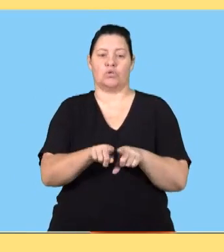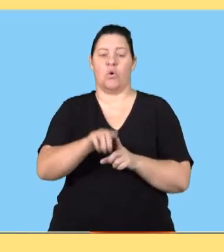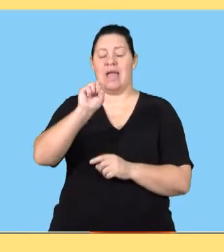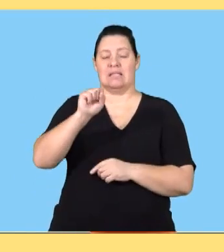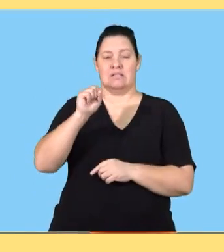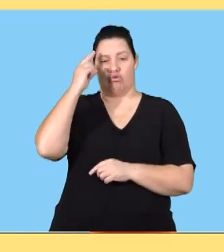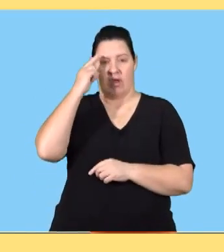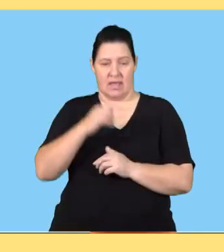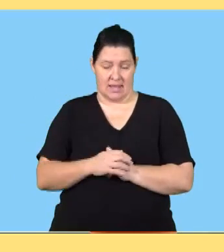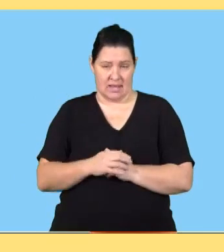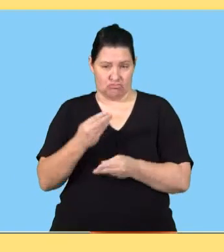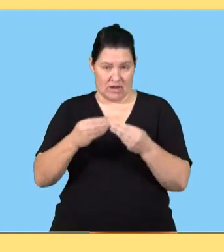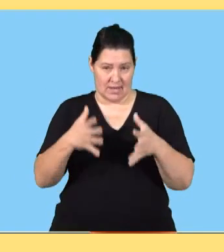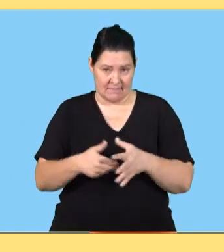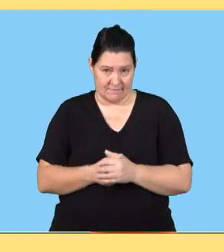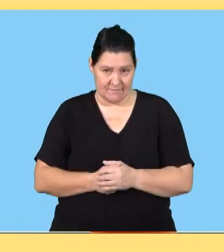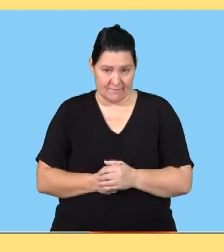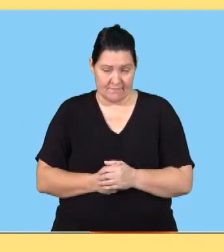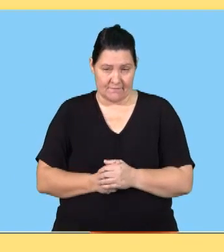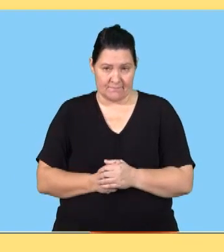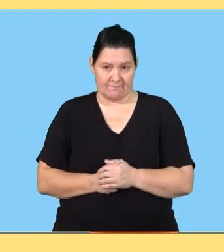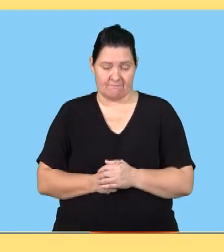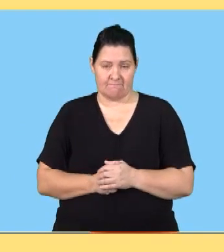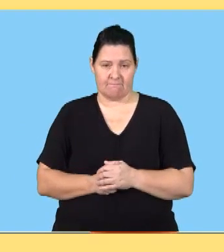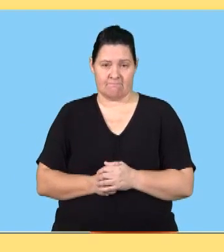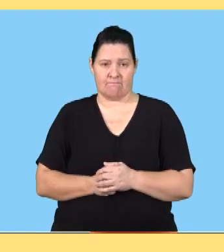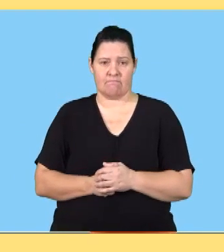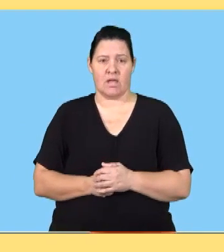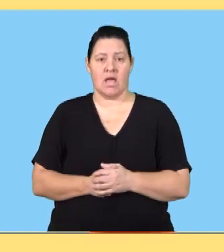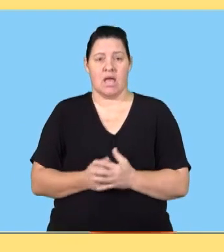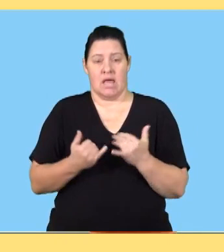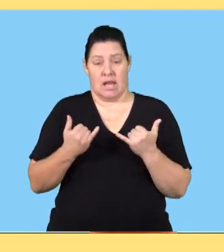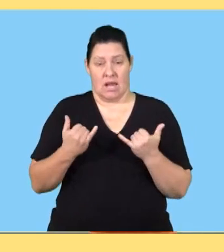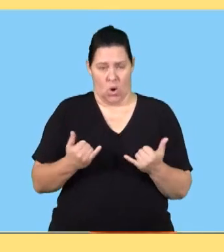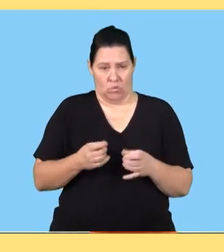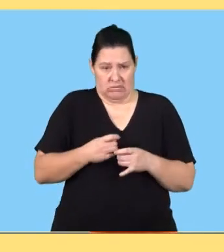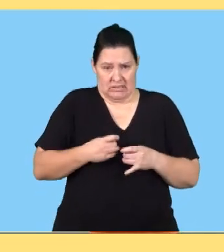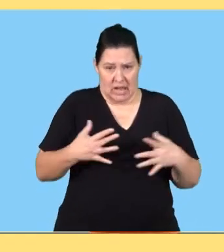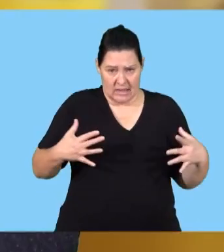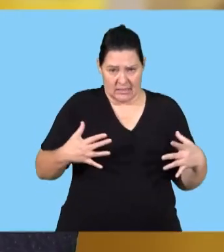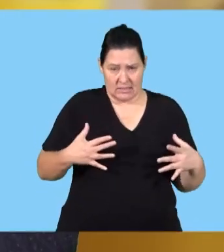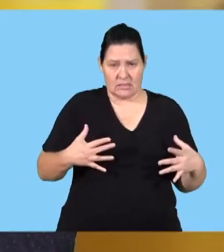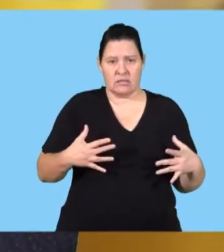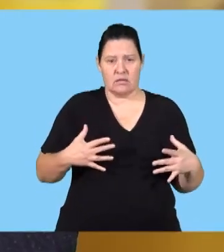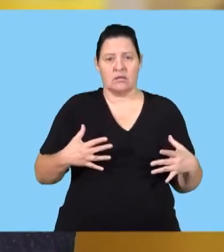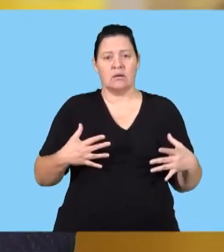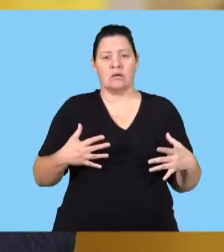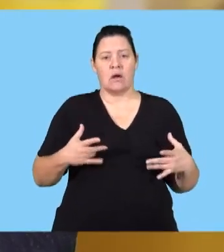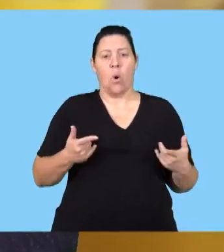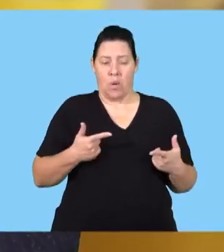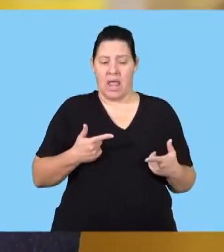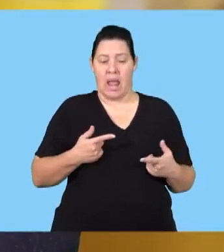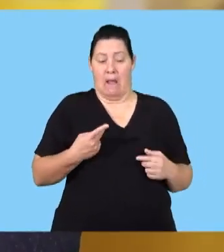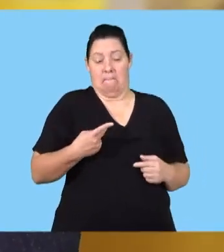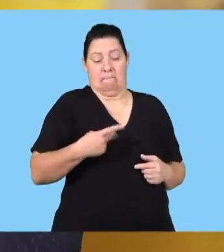as S Gray Traders. Now, at the beginning, we already owe our